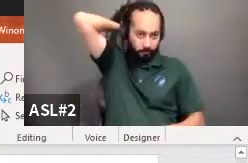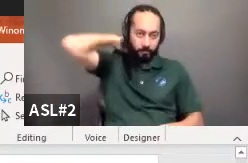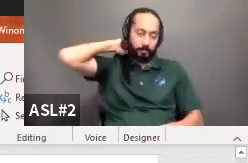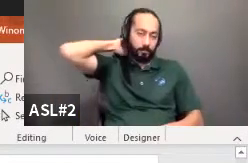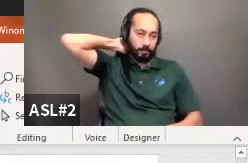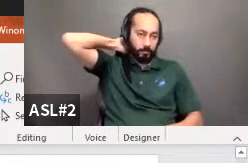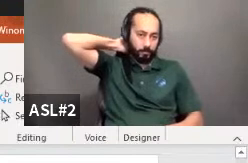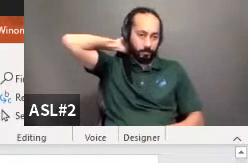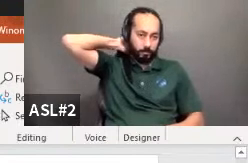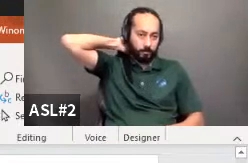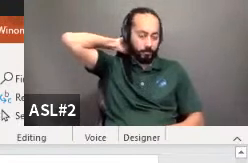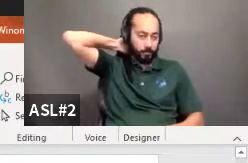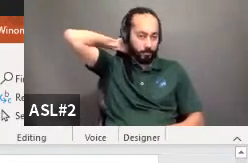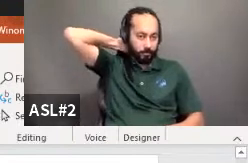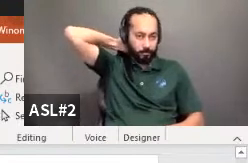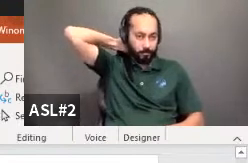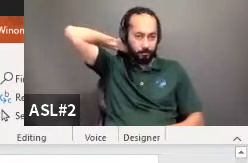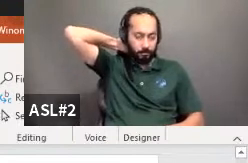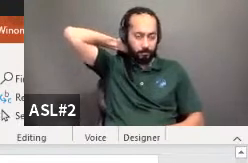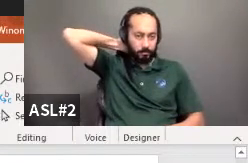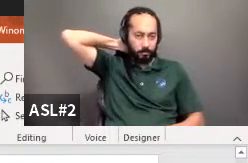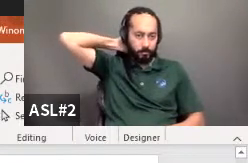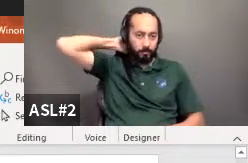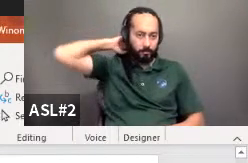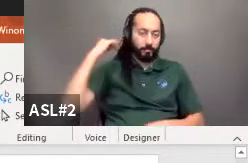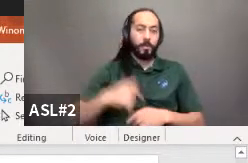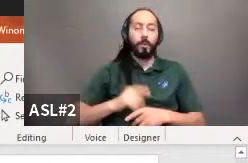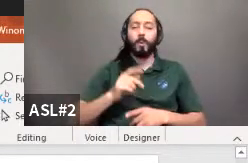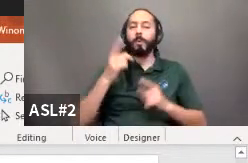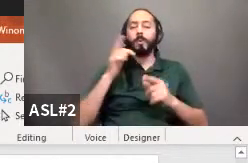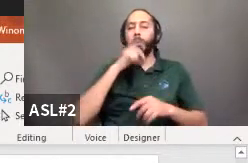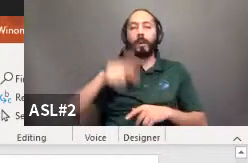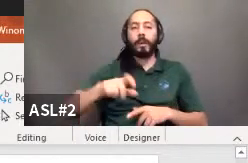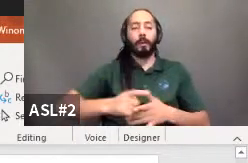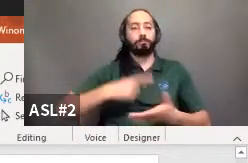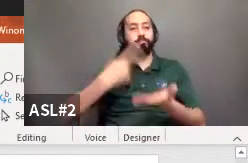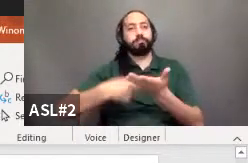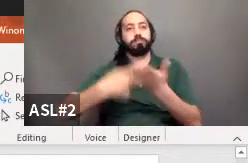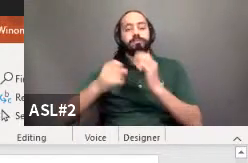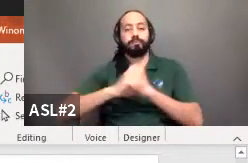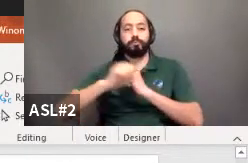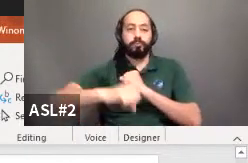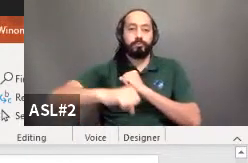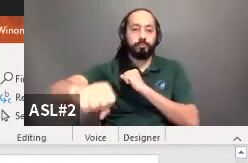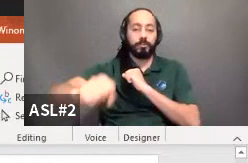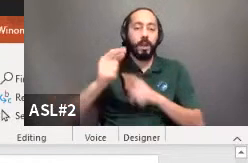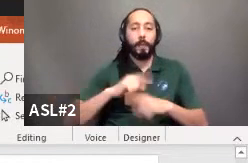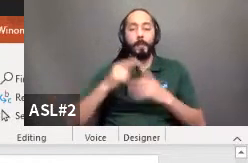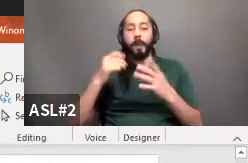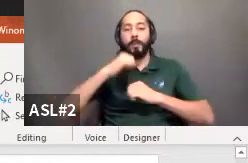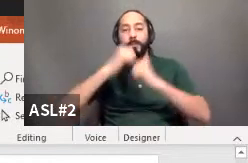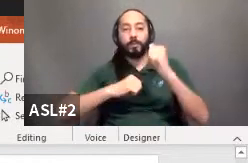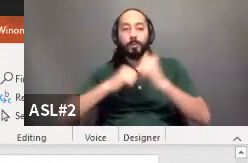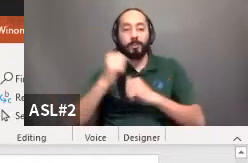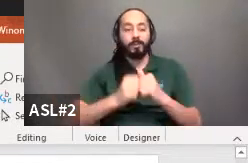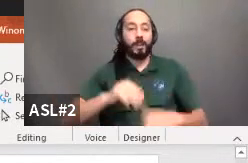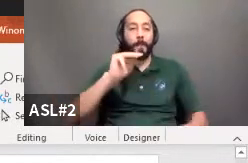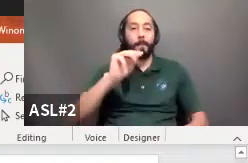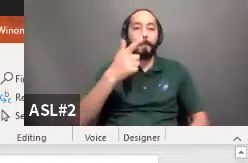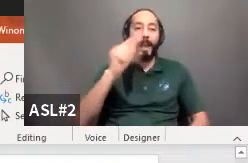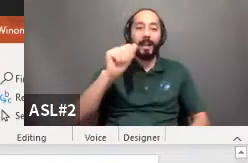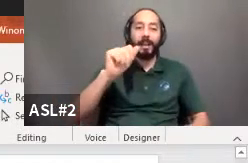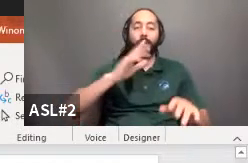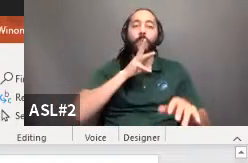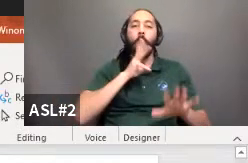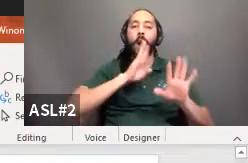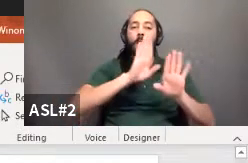the implications of the stranded assets of energy infrastructure, the mega dam projects. What we need though